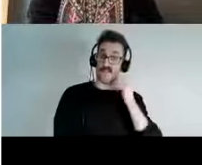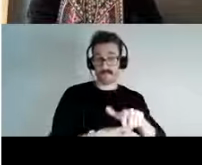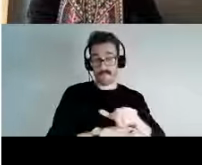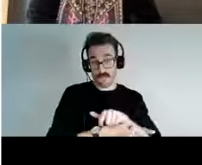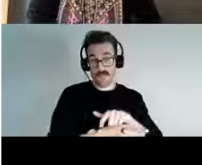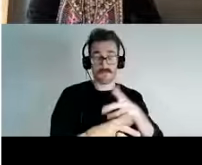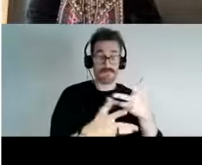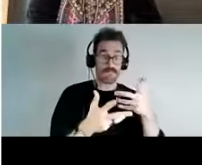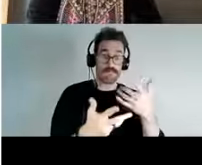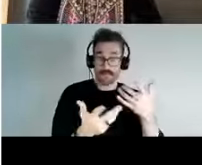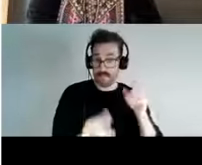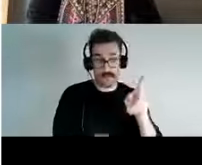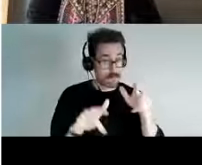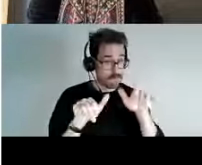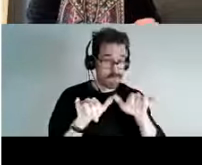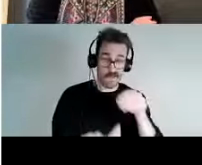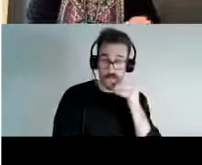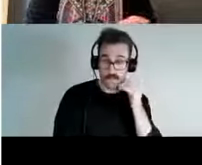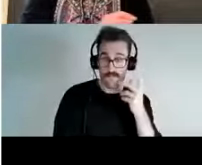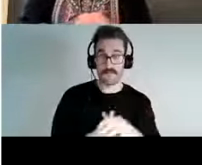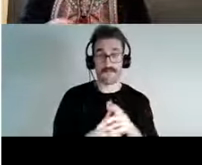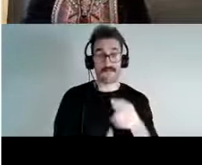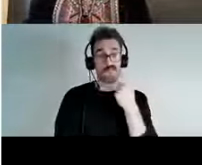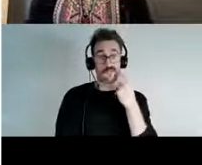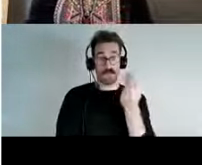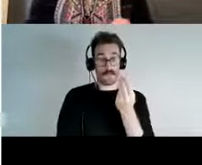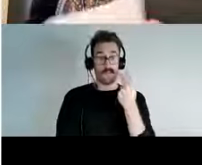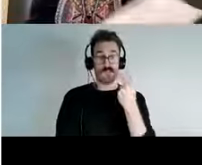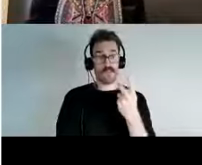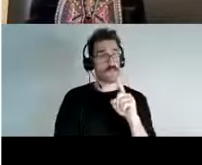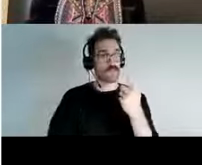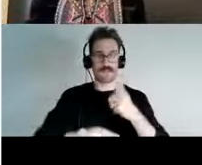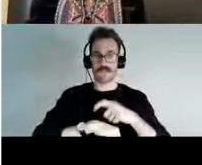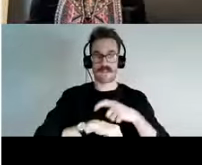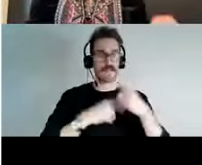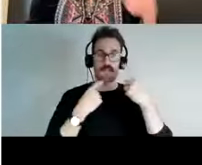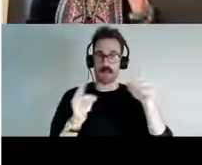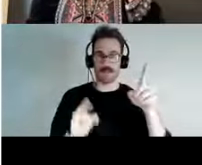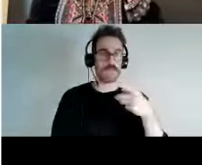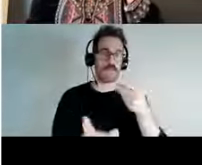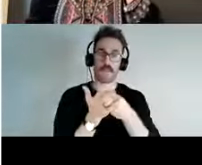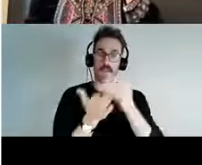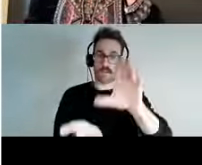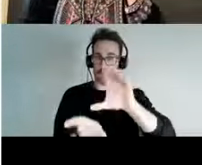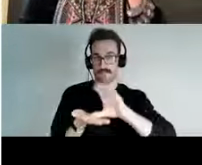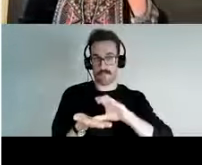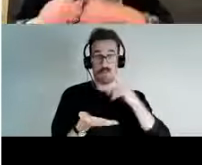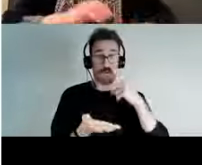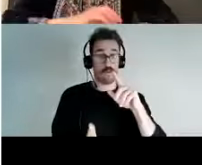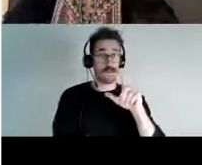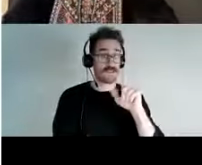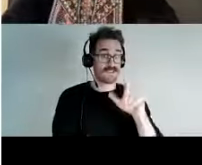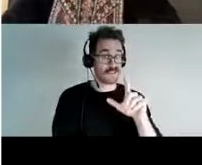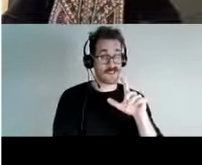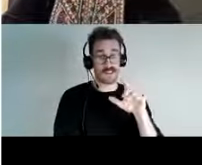On Monday, we saw the first announcement of federal funding for long-term care, and we hope there will be more, and we hope that they will make the